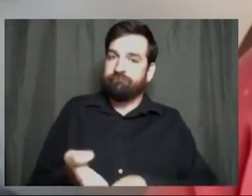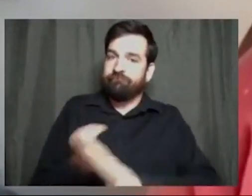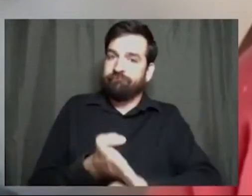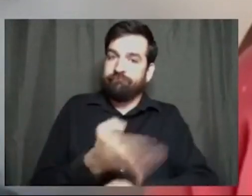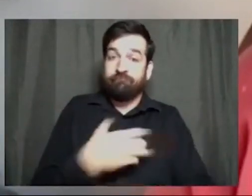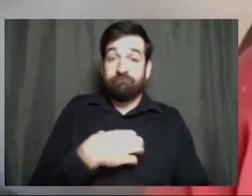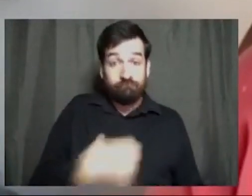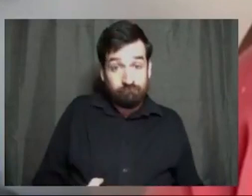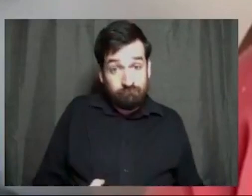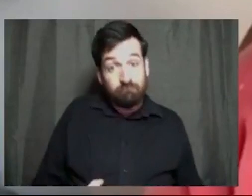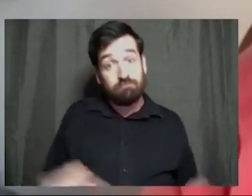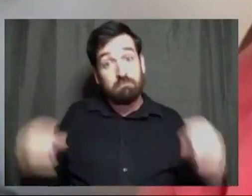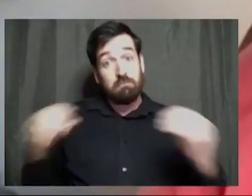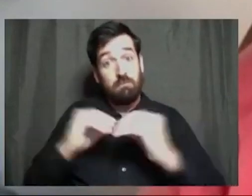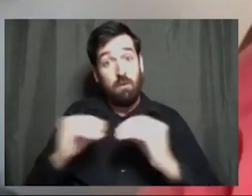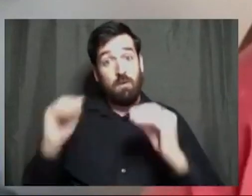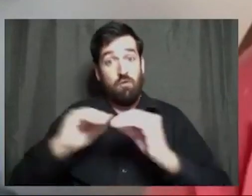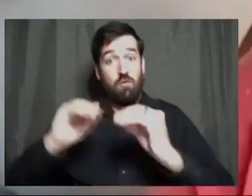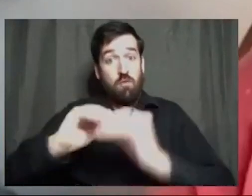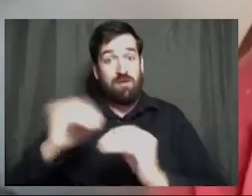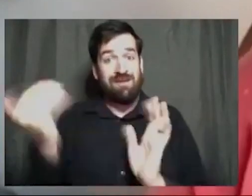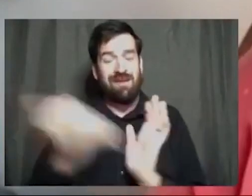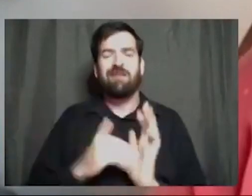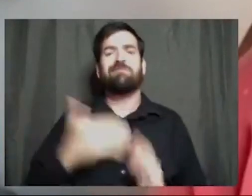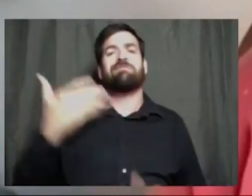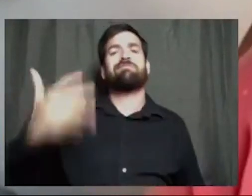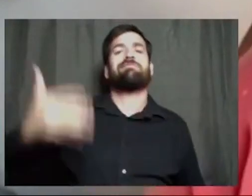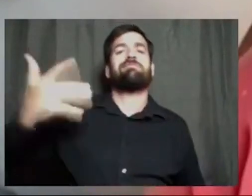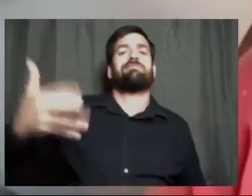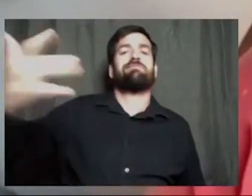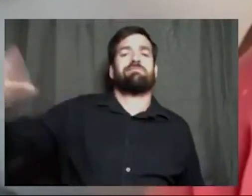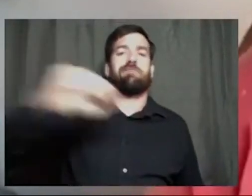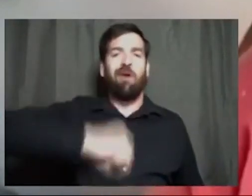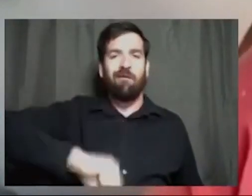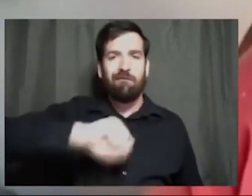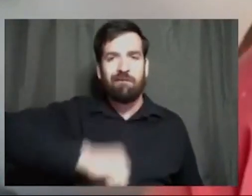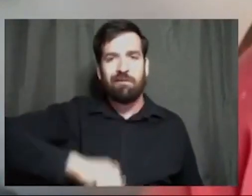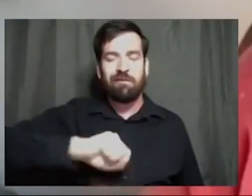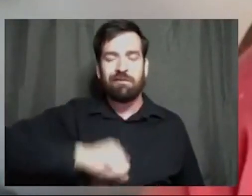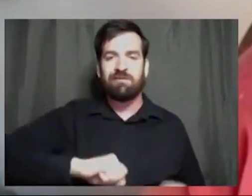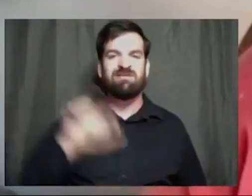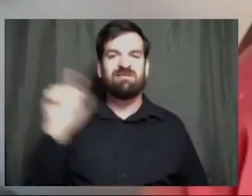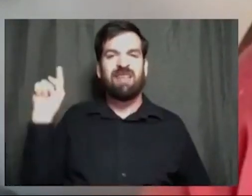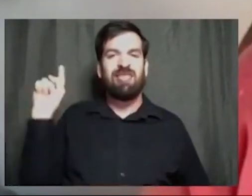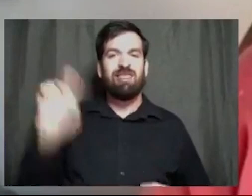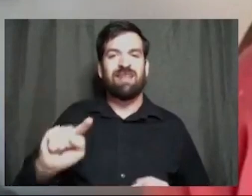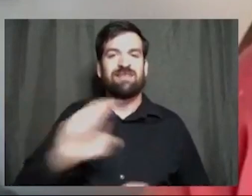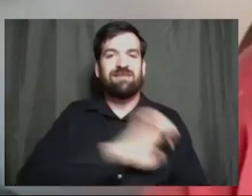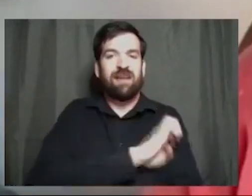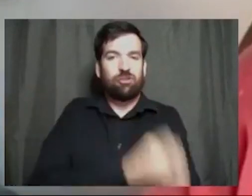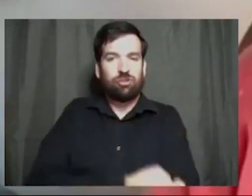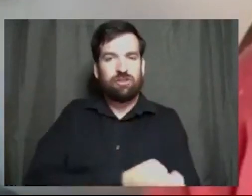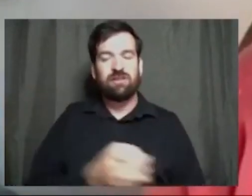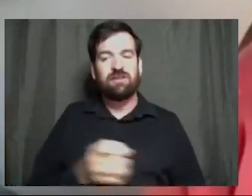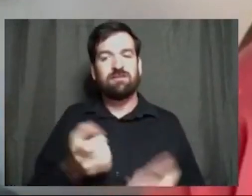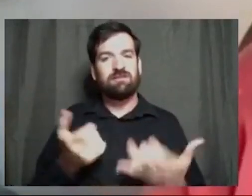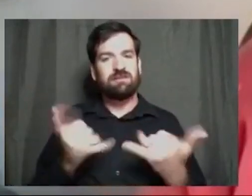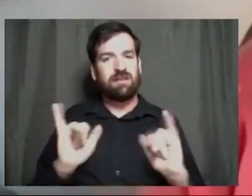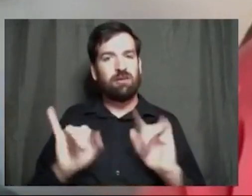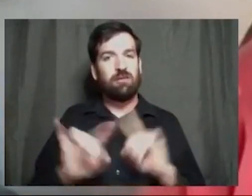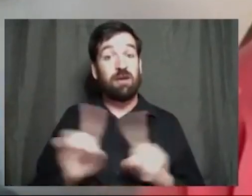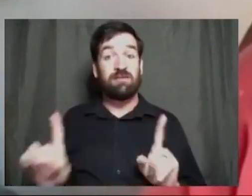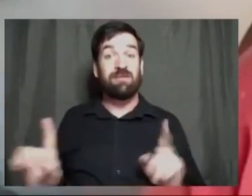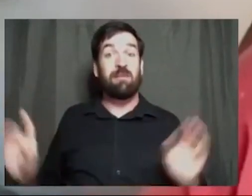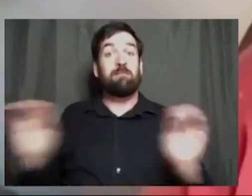back. An occasional cough here and there, and not quite as energetic as usual, but she's more herself